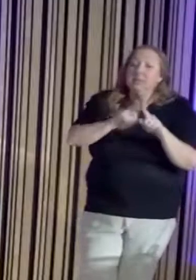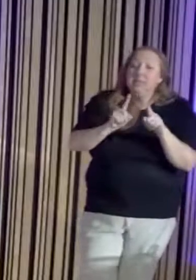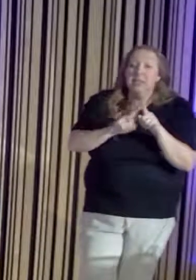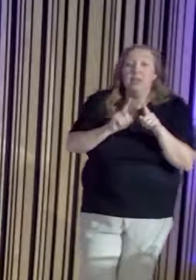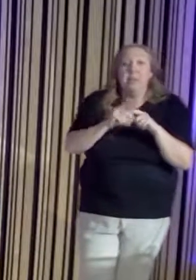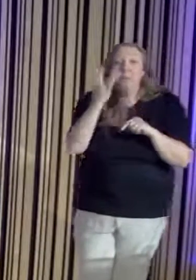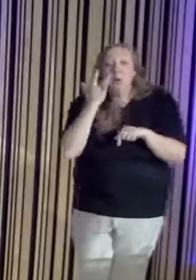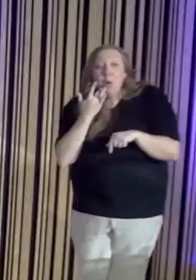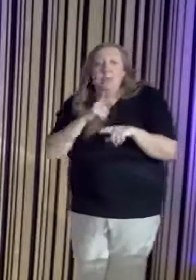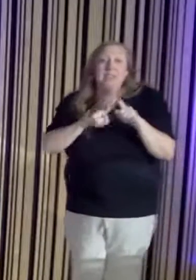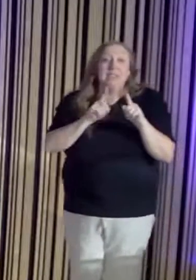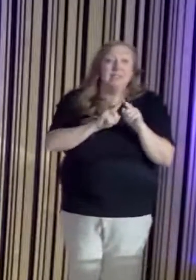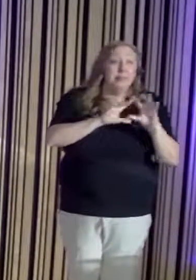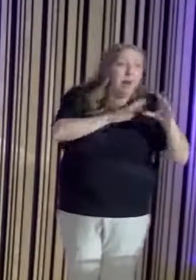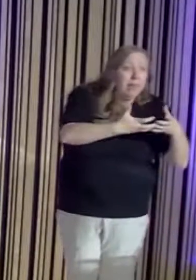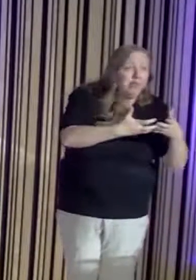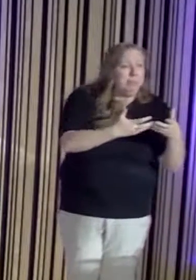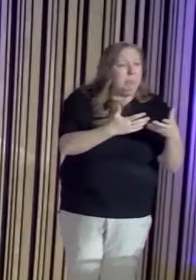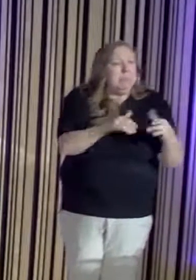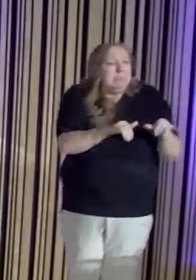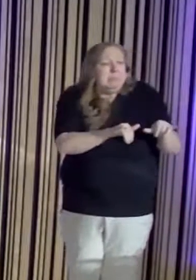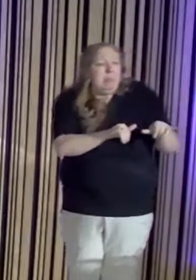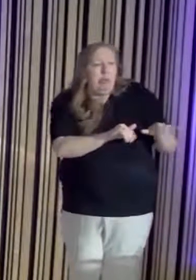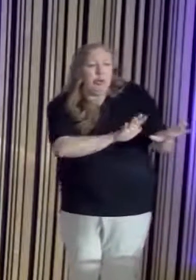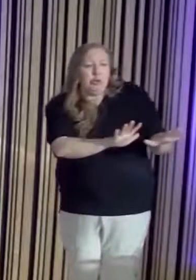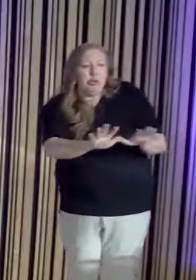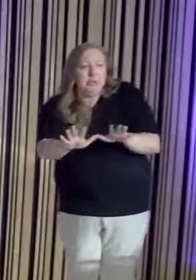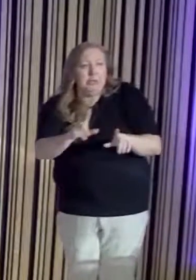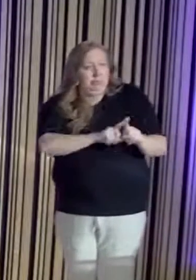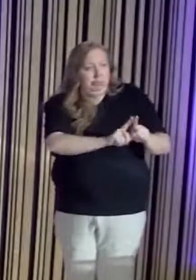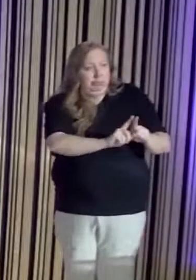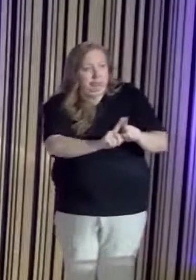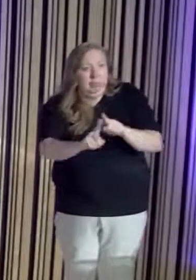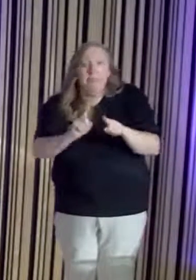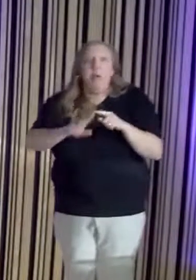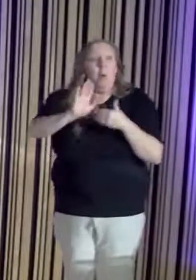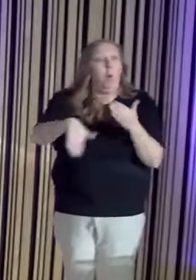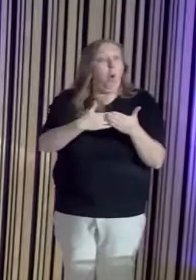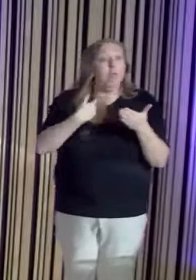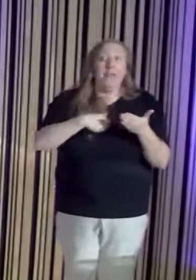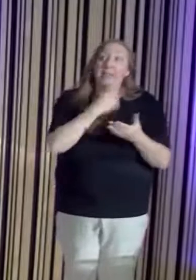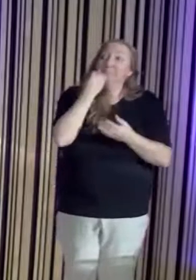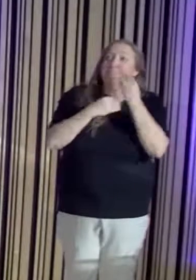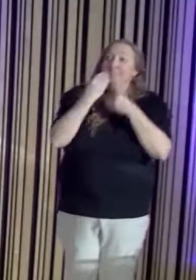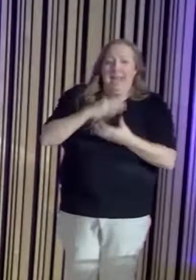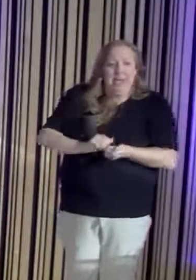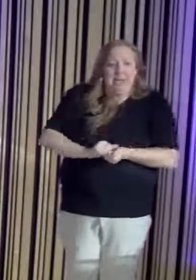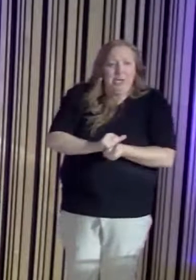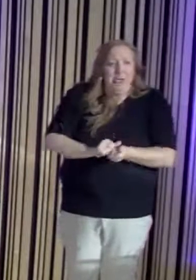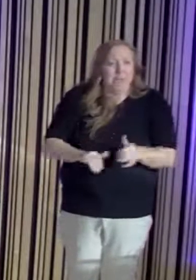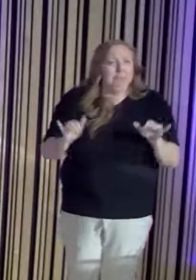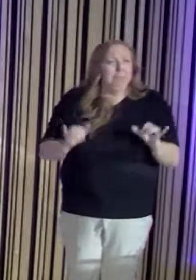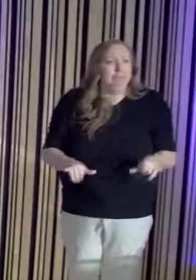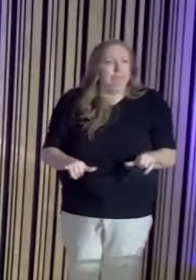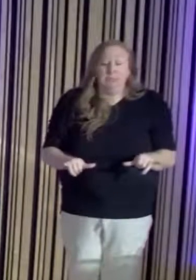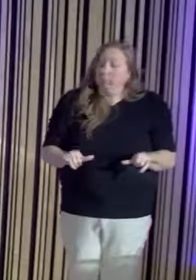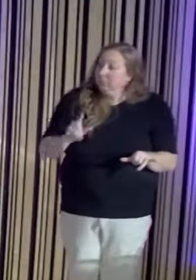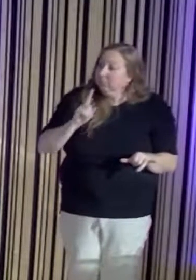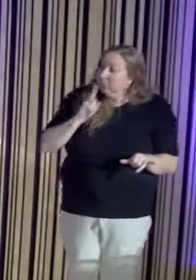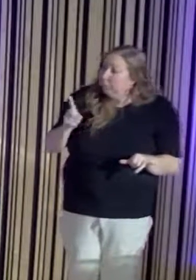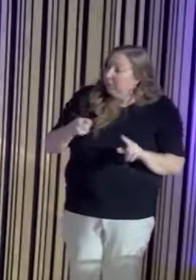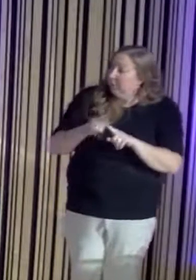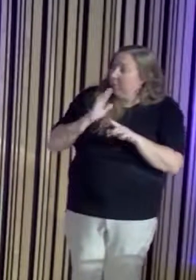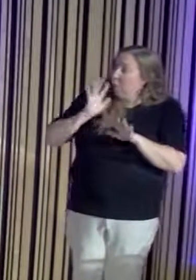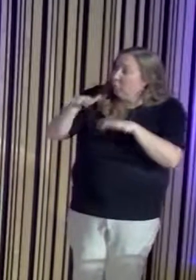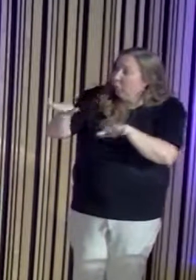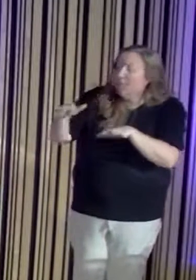populations, probably similar microbes with different populations, and yet we all digest the same pizza the same. We die pretty much the same. Is that true of the ocean? If you go from